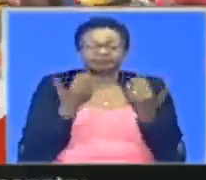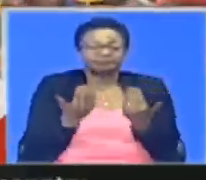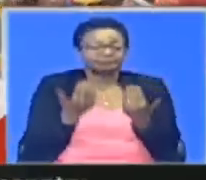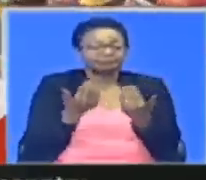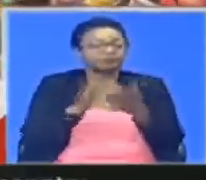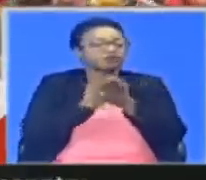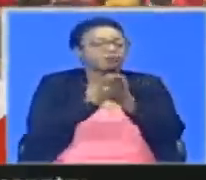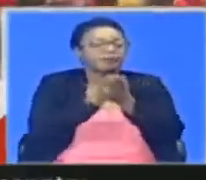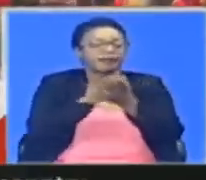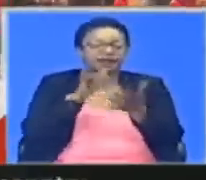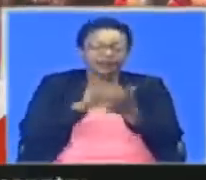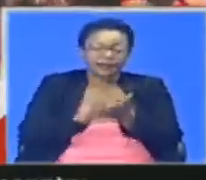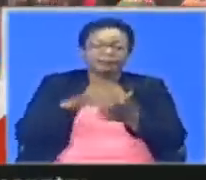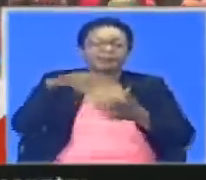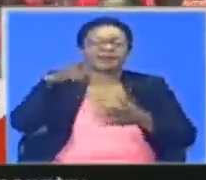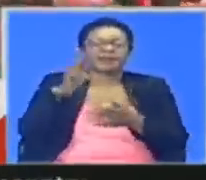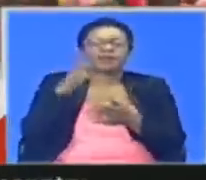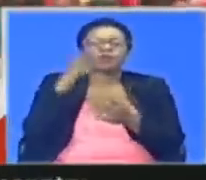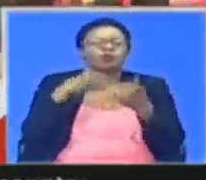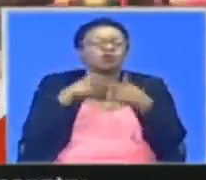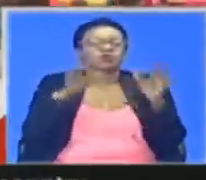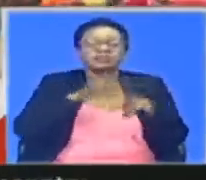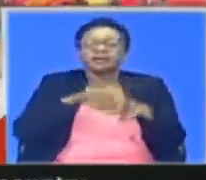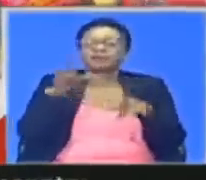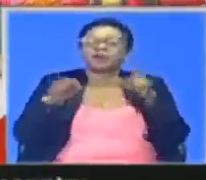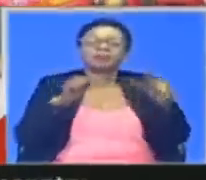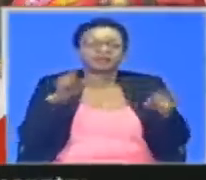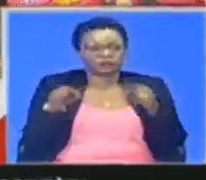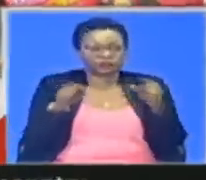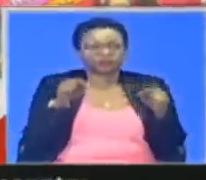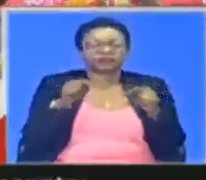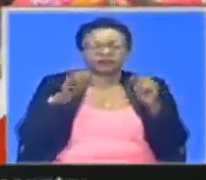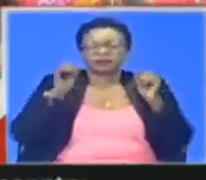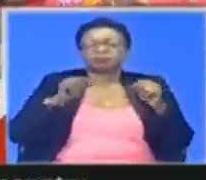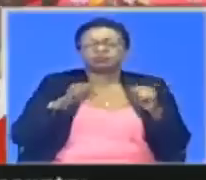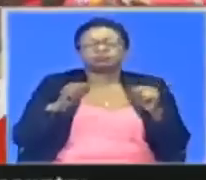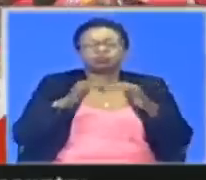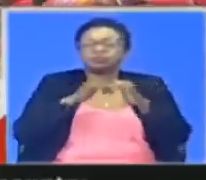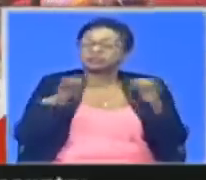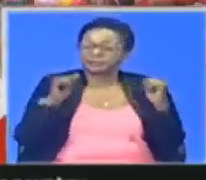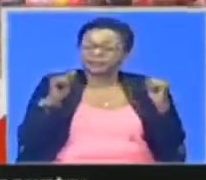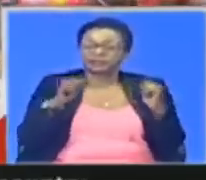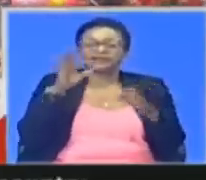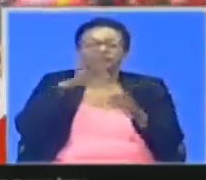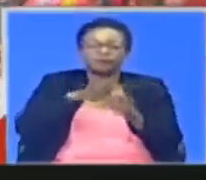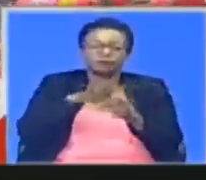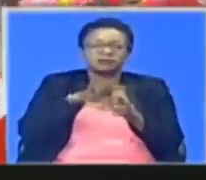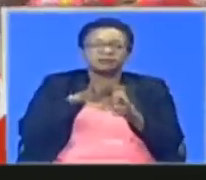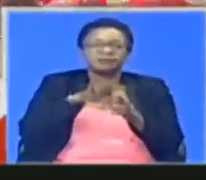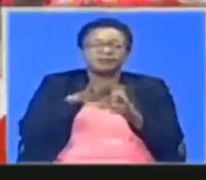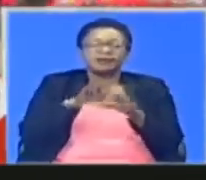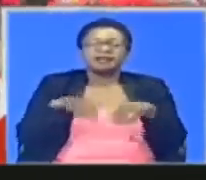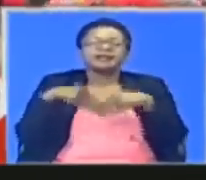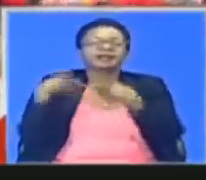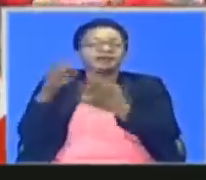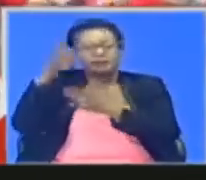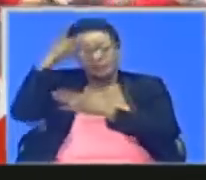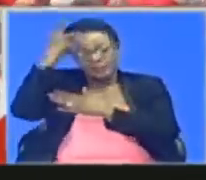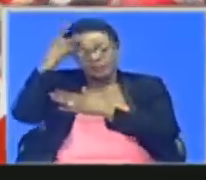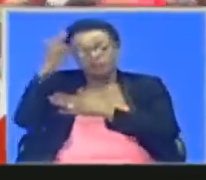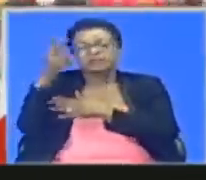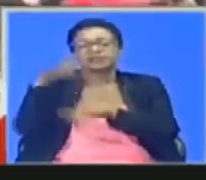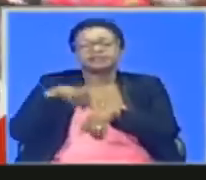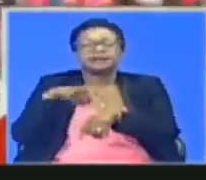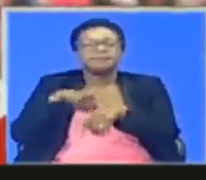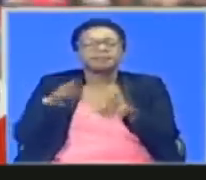that Peter Kenneth, who lost during the Jubilee primaries, could split votes and hand Dr. Evans Kidero a second term